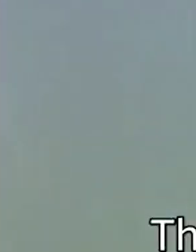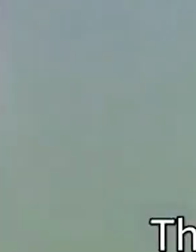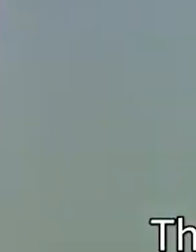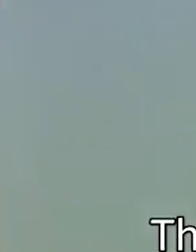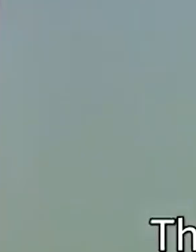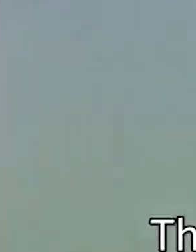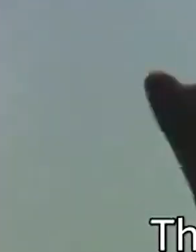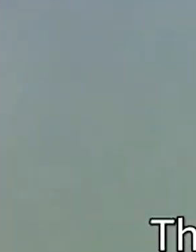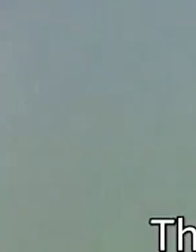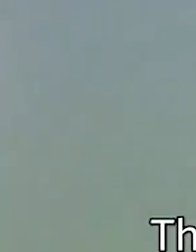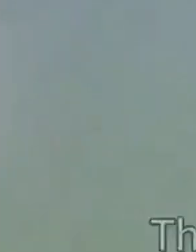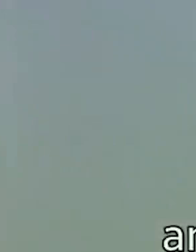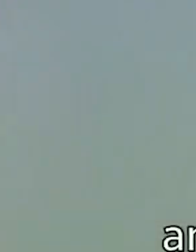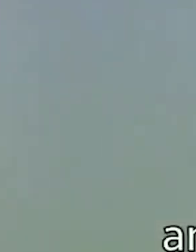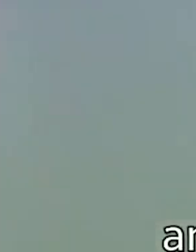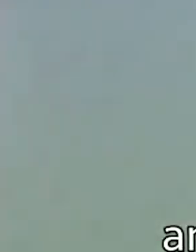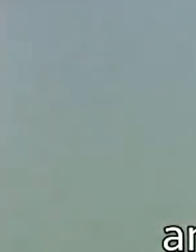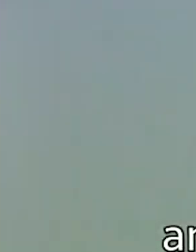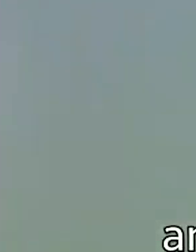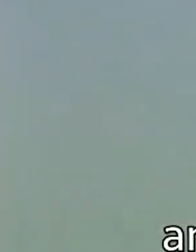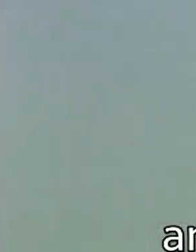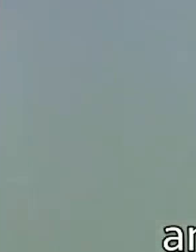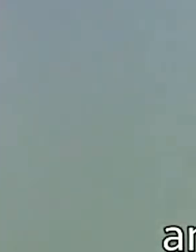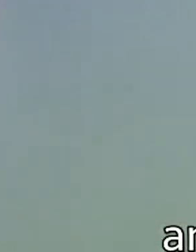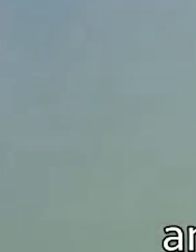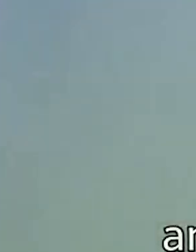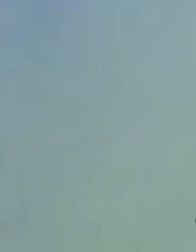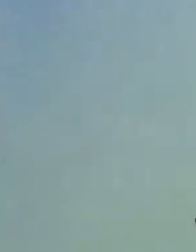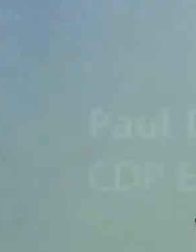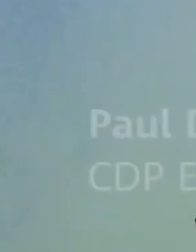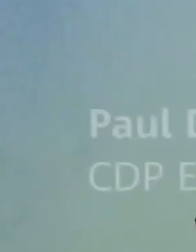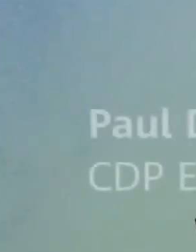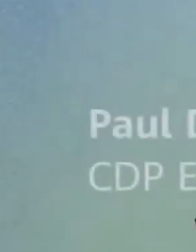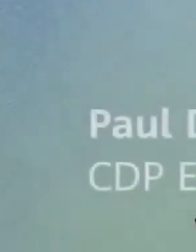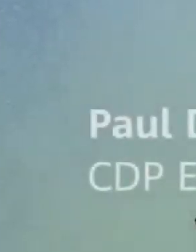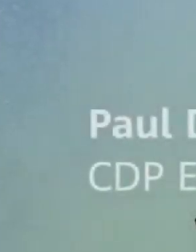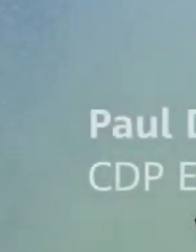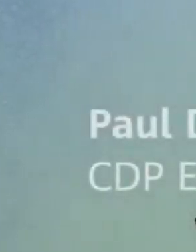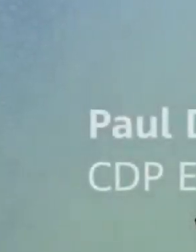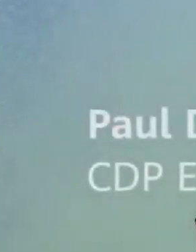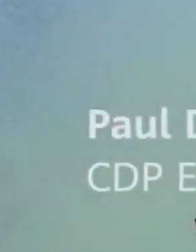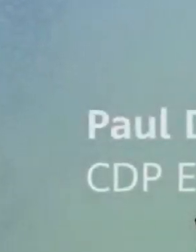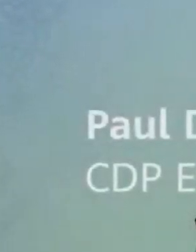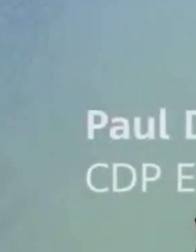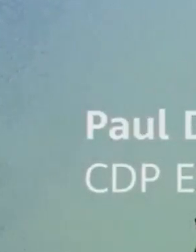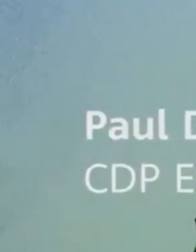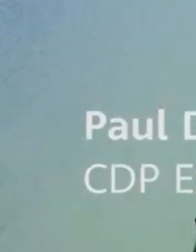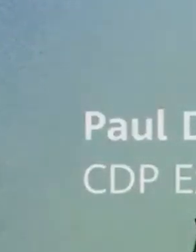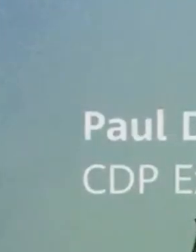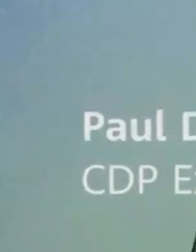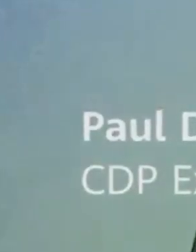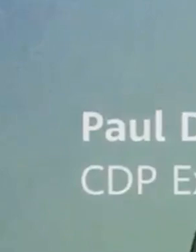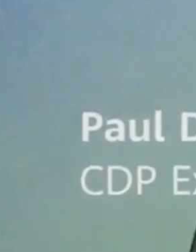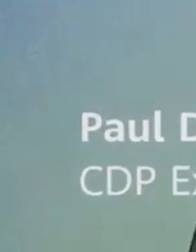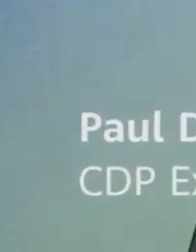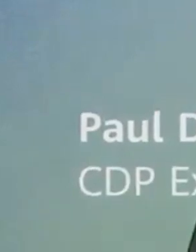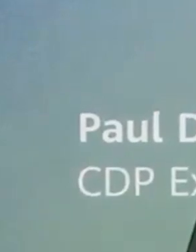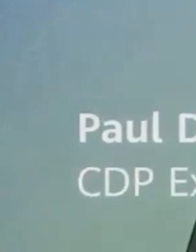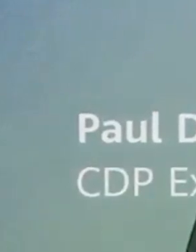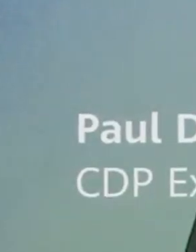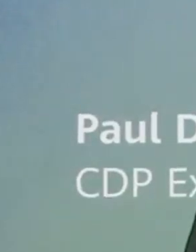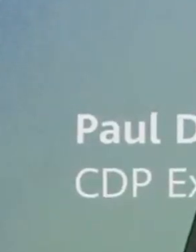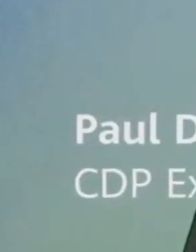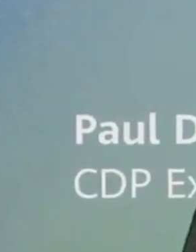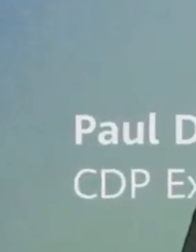organization aims to better focus companies and governments on reducing carbon emissions. With great power comes great responsibility. This is true